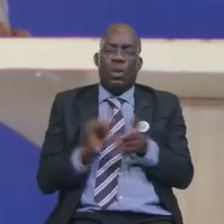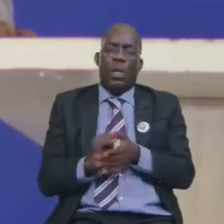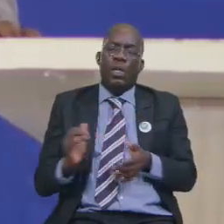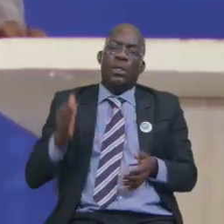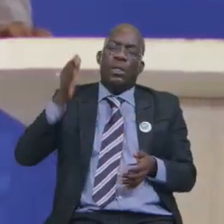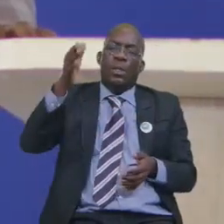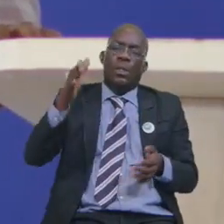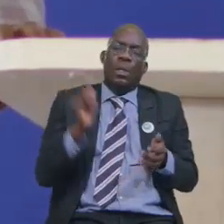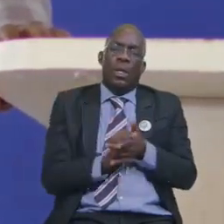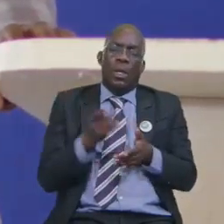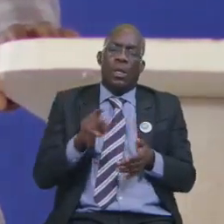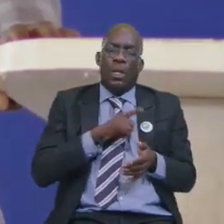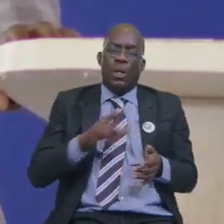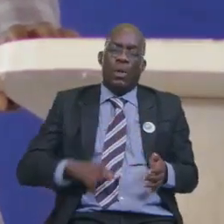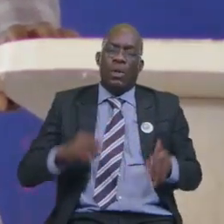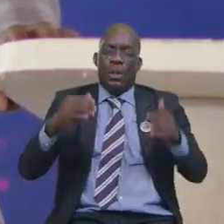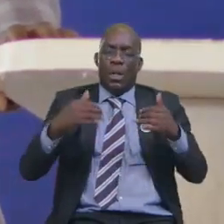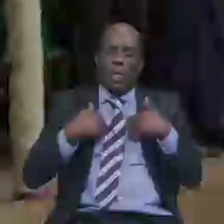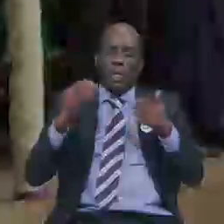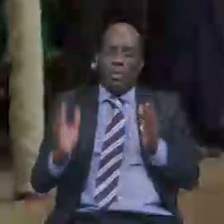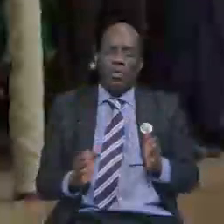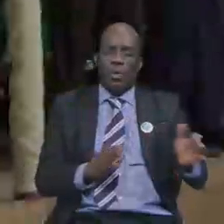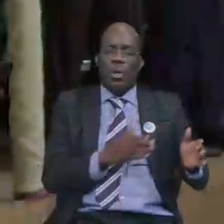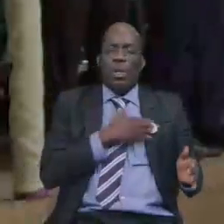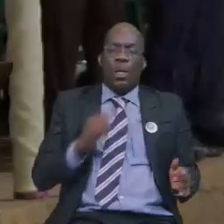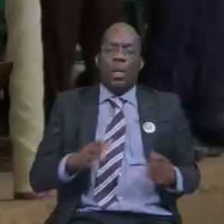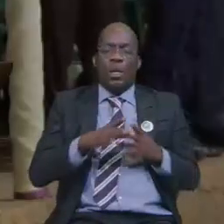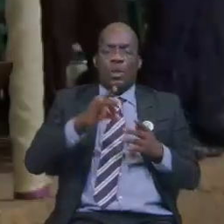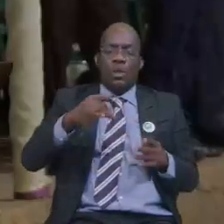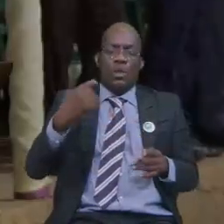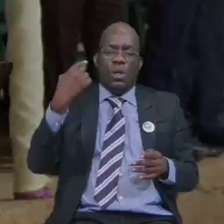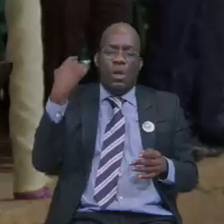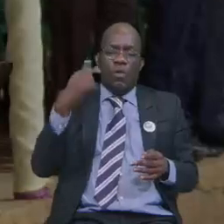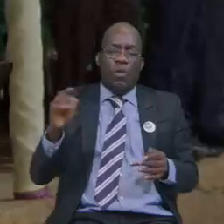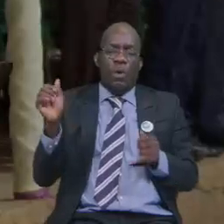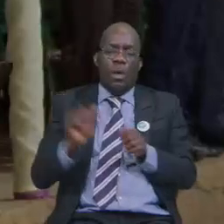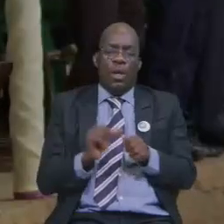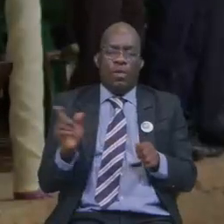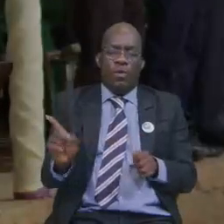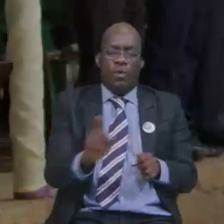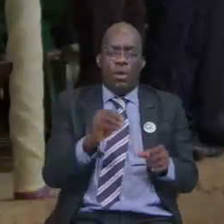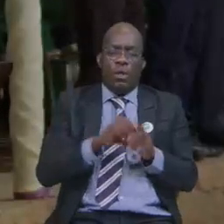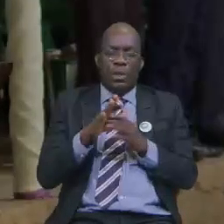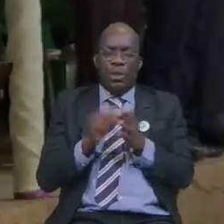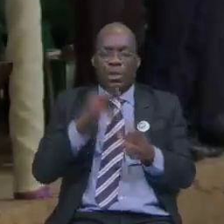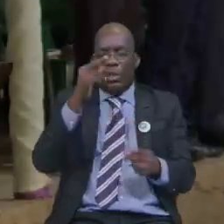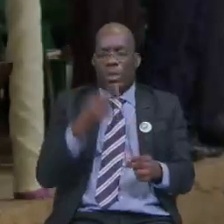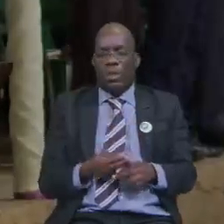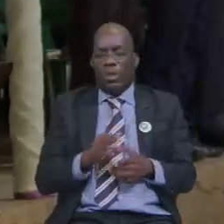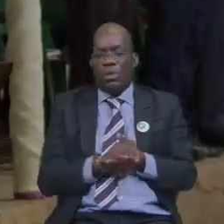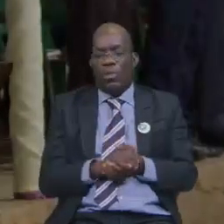the Lord has earmarked and ordained for everyone in Jesus' name.